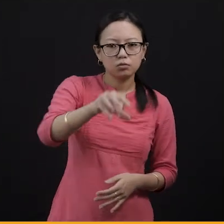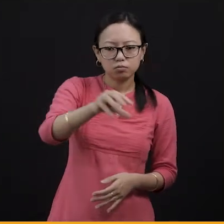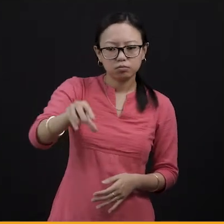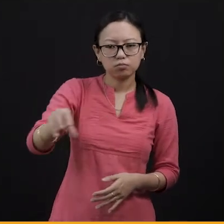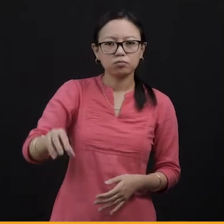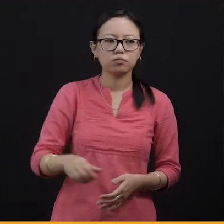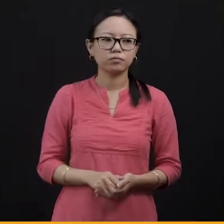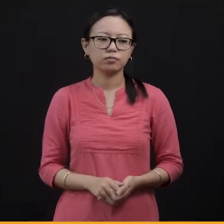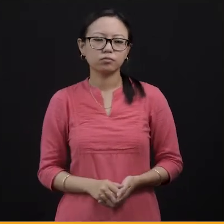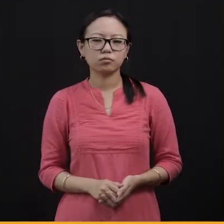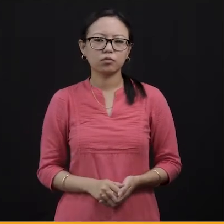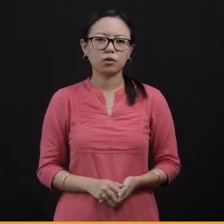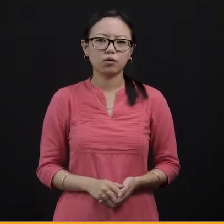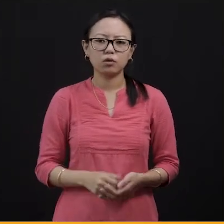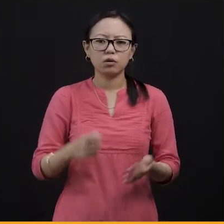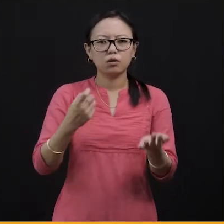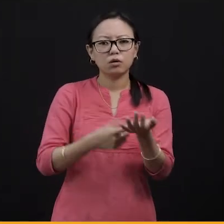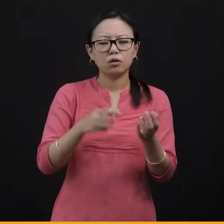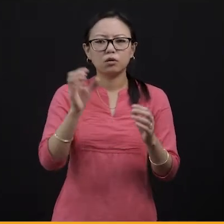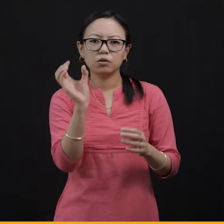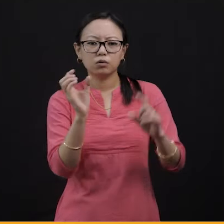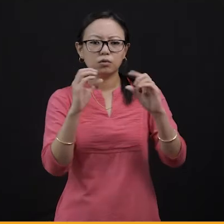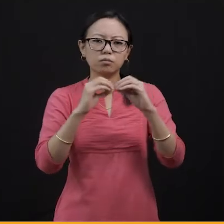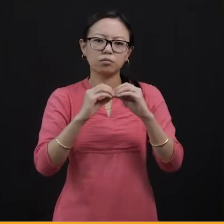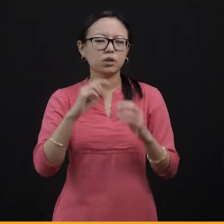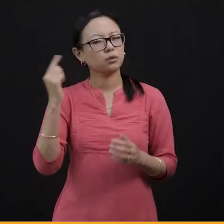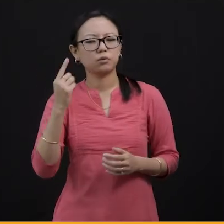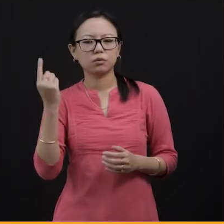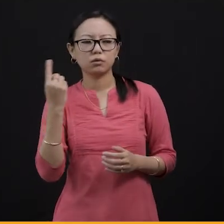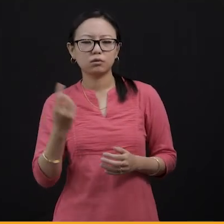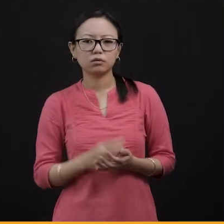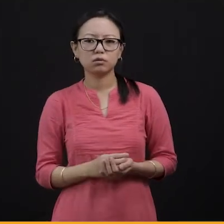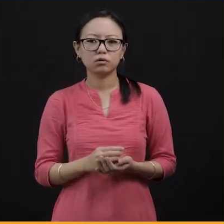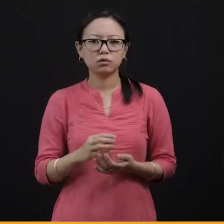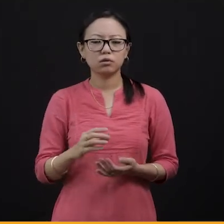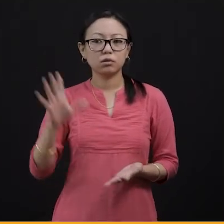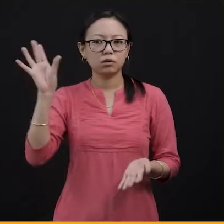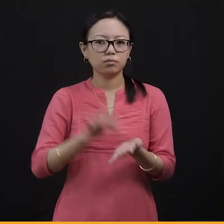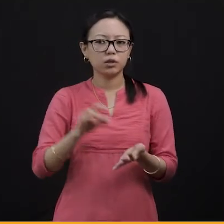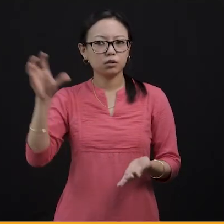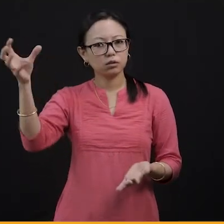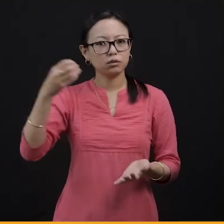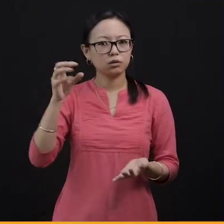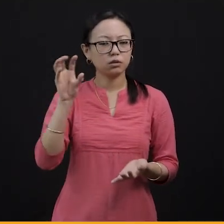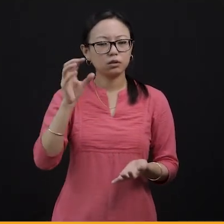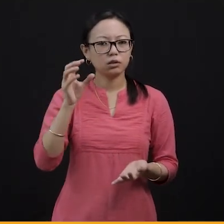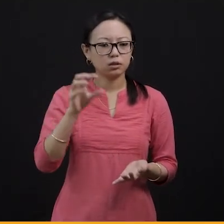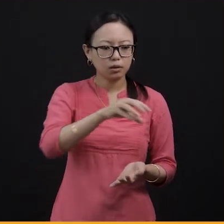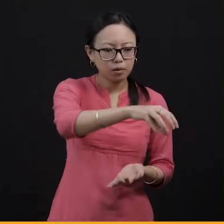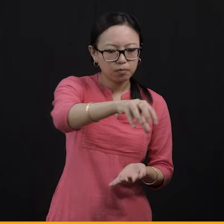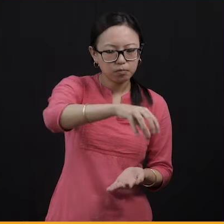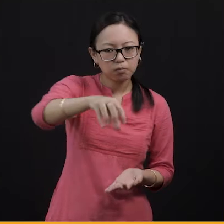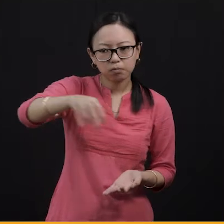Okay, let me repeat. We have to rub the soil with this magnet. And if there is